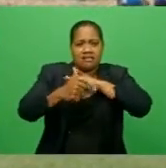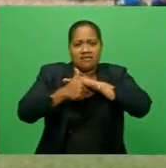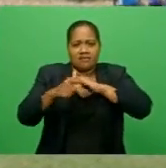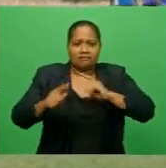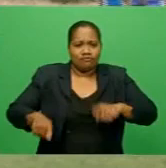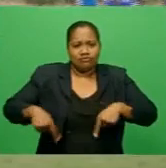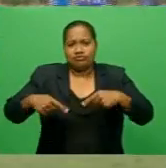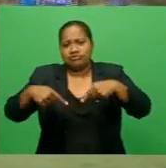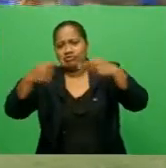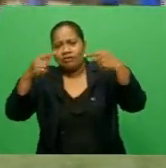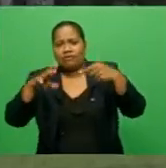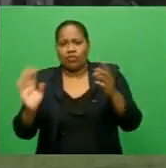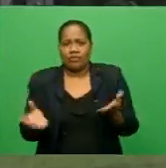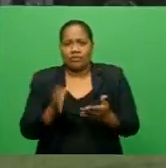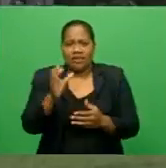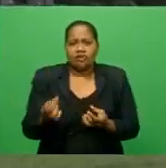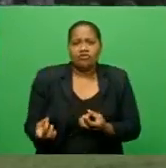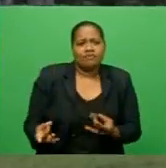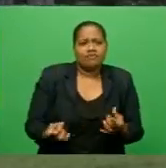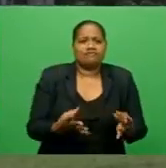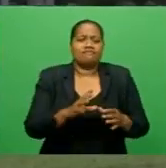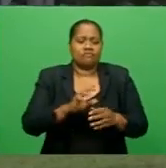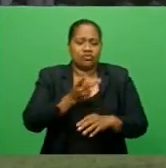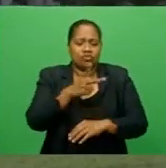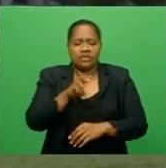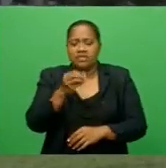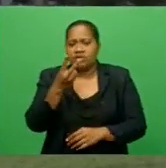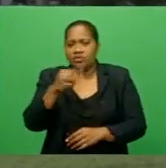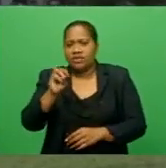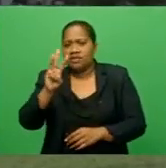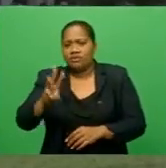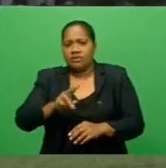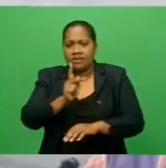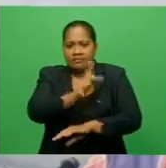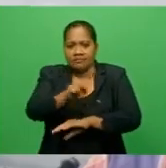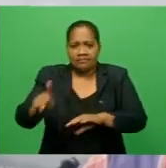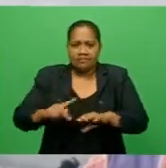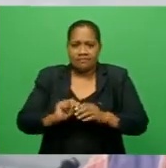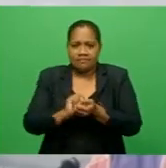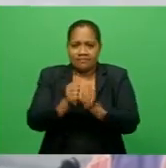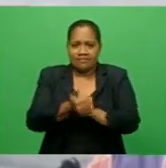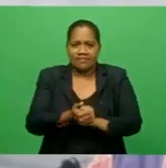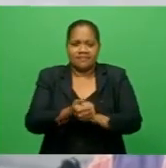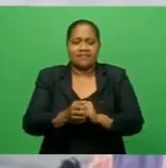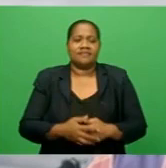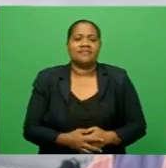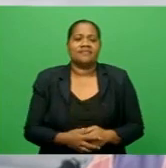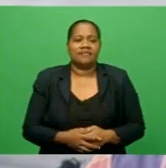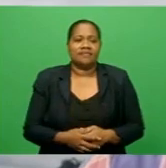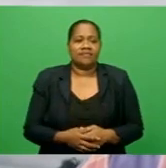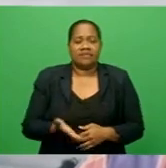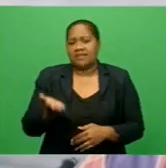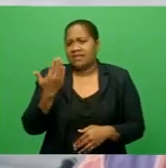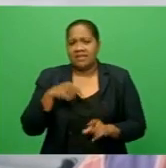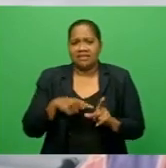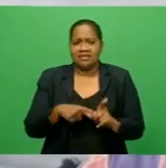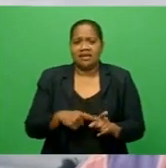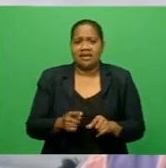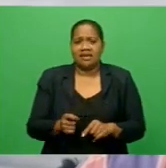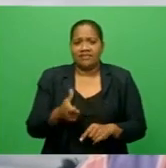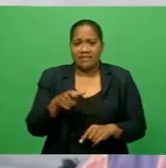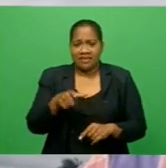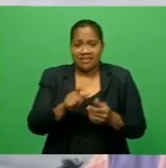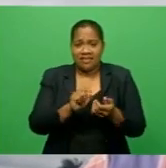players in preparation for the 2023 Pacific Games. Last year, after the Pacific Games, Fiji was number